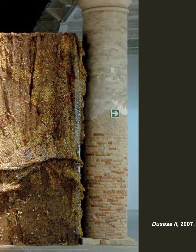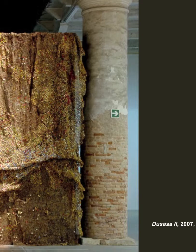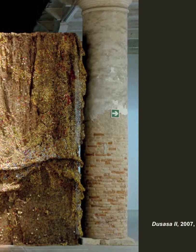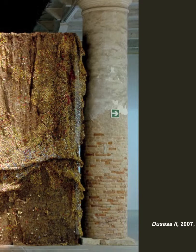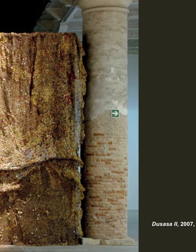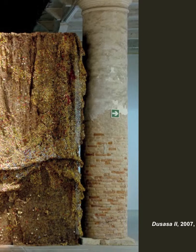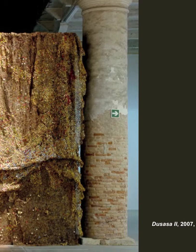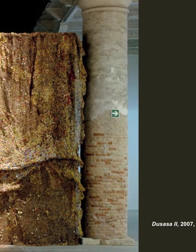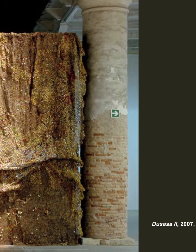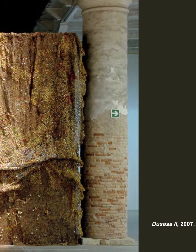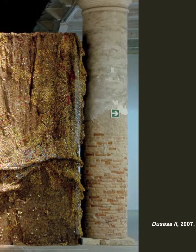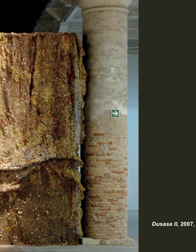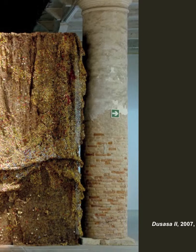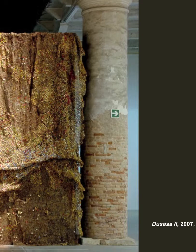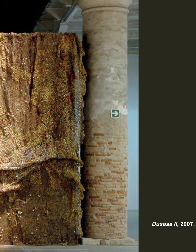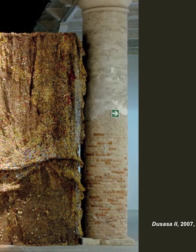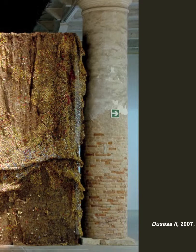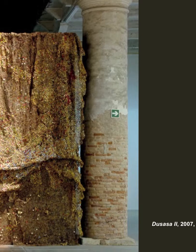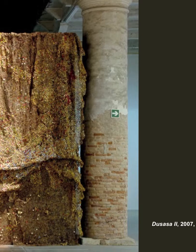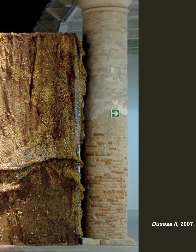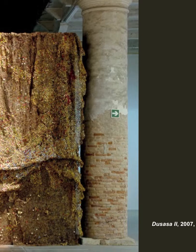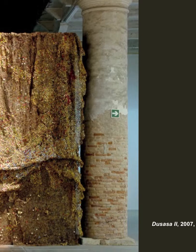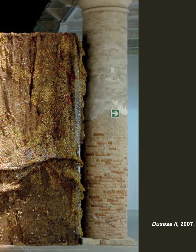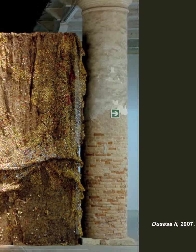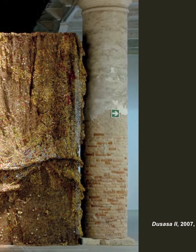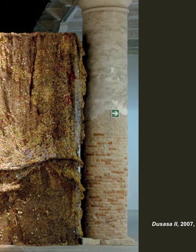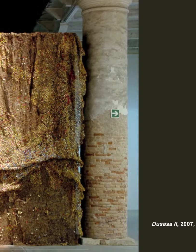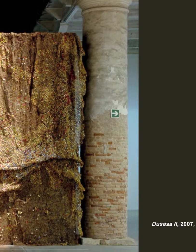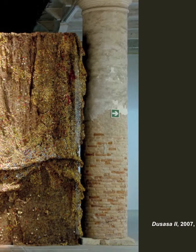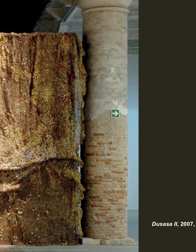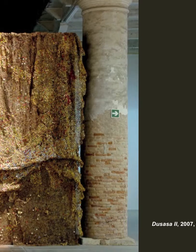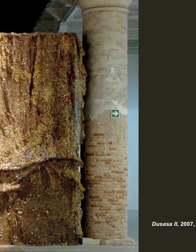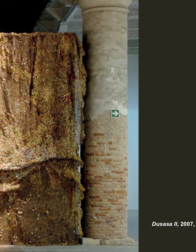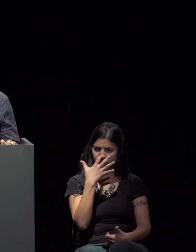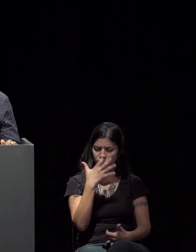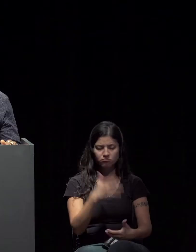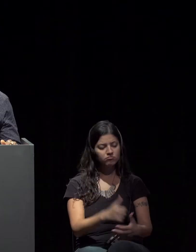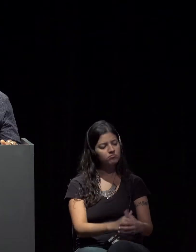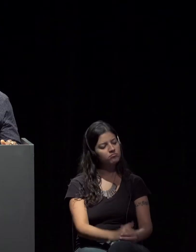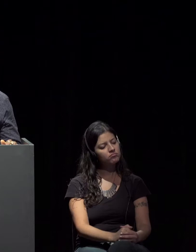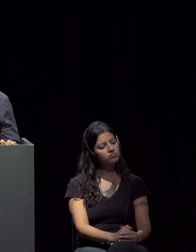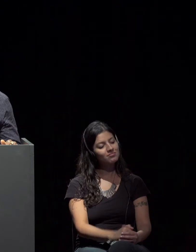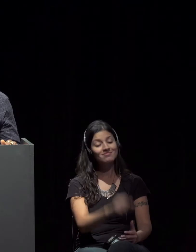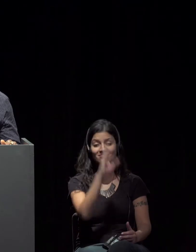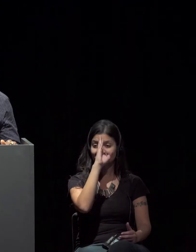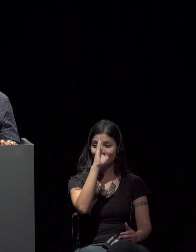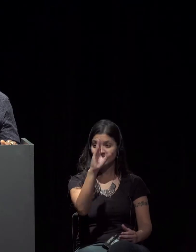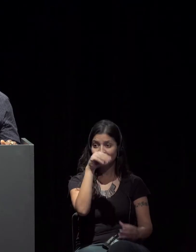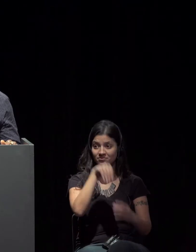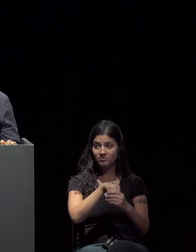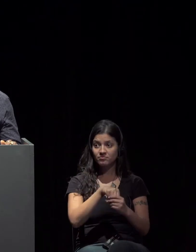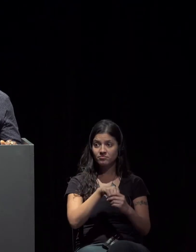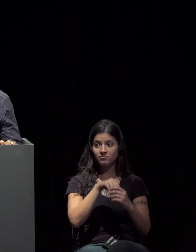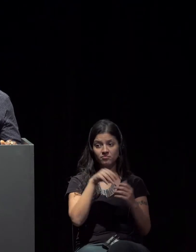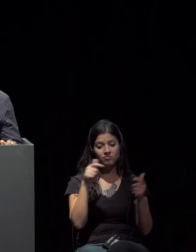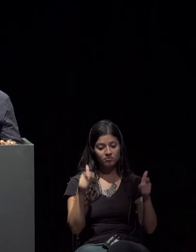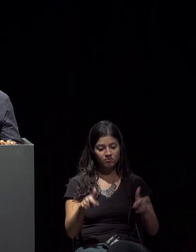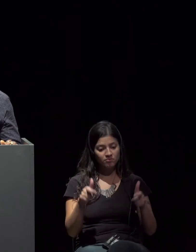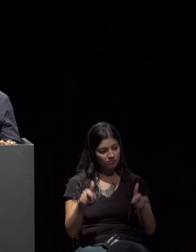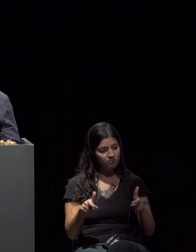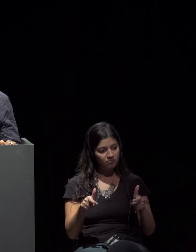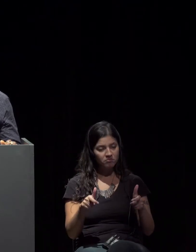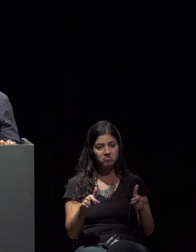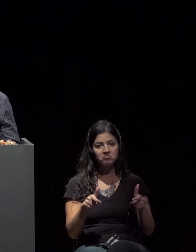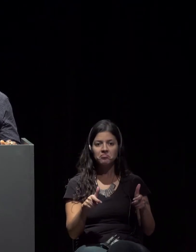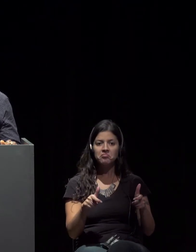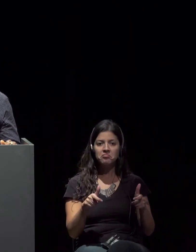of an artist who many in the Western international art world had not heard about. But that